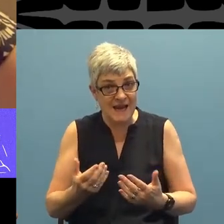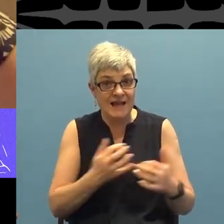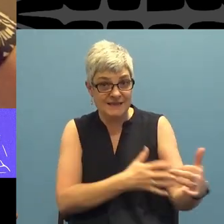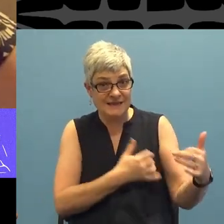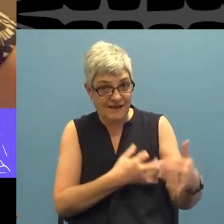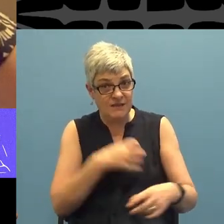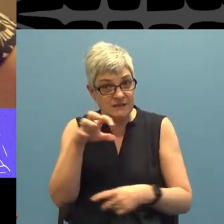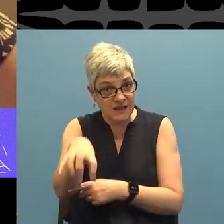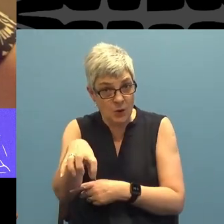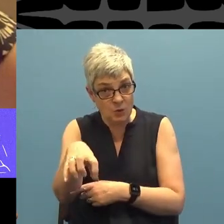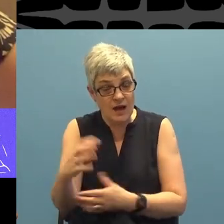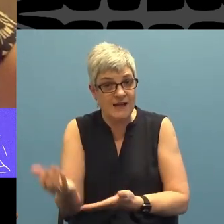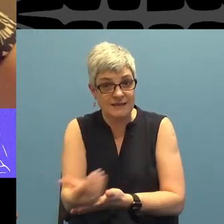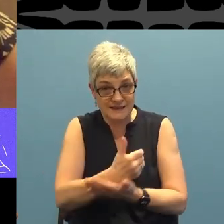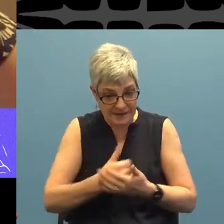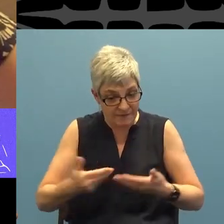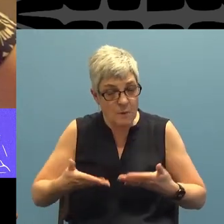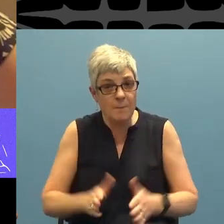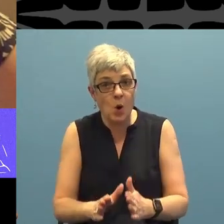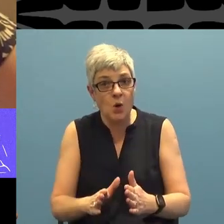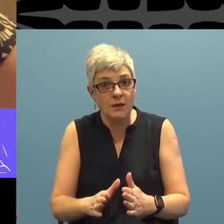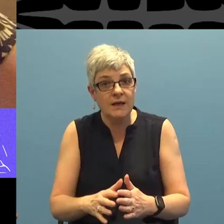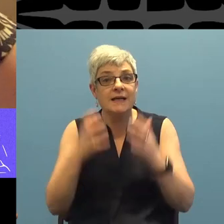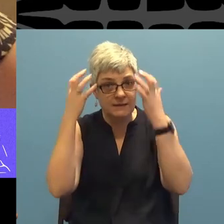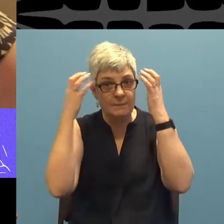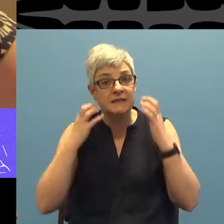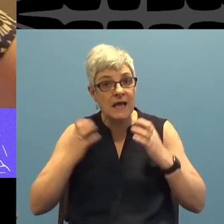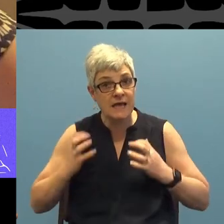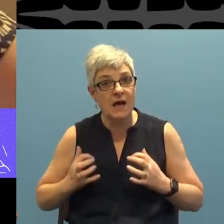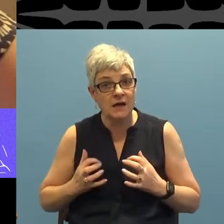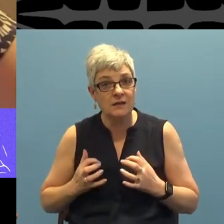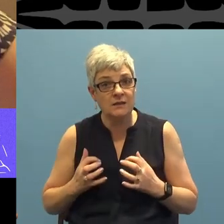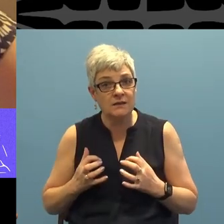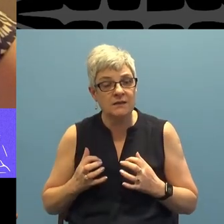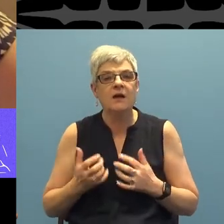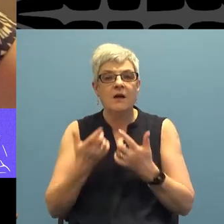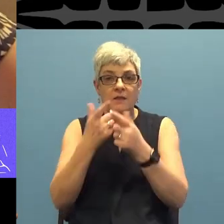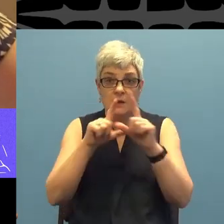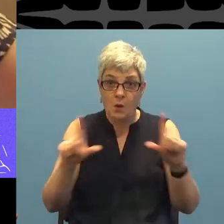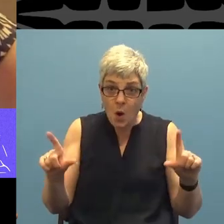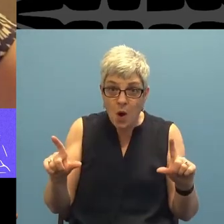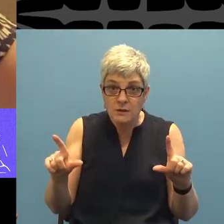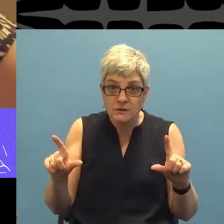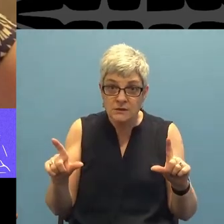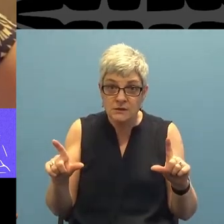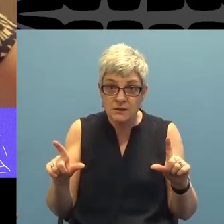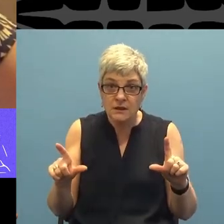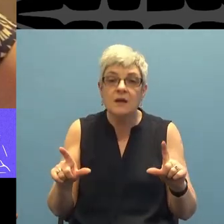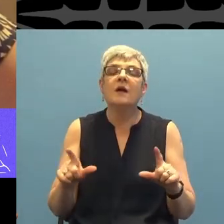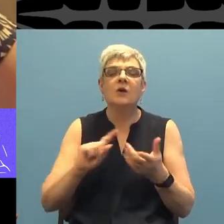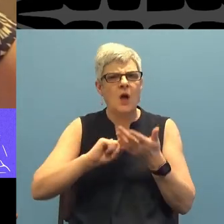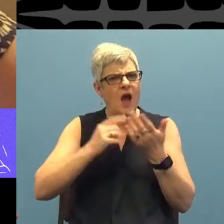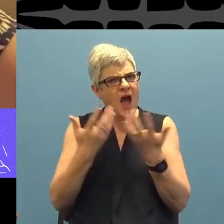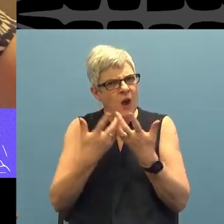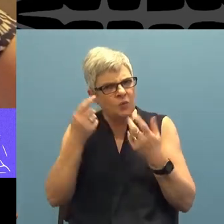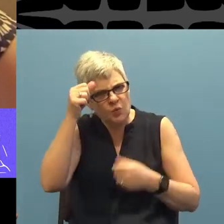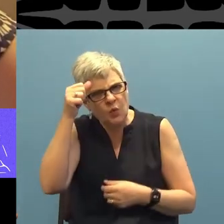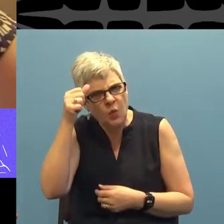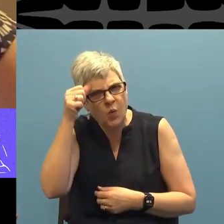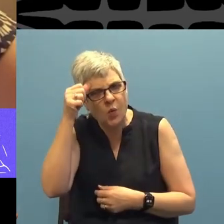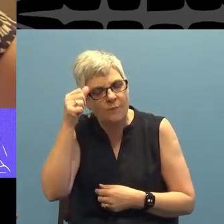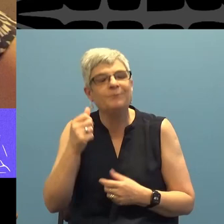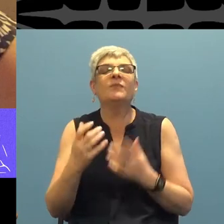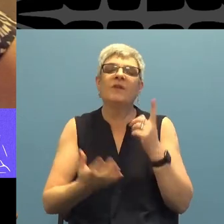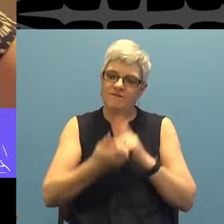has been born to you. He is the Messiah, the Lord. This will be the sign to you. You will